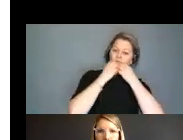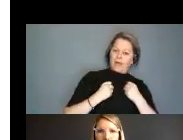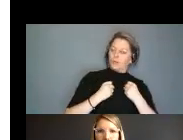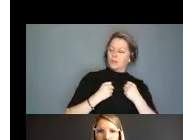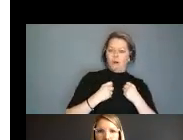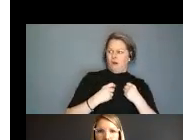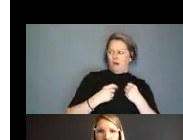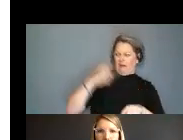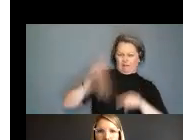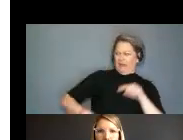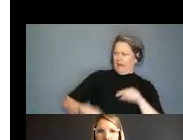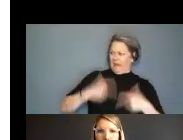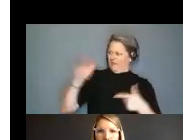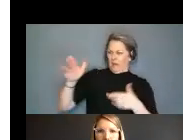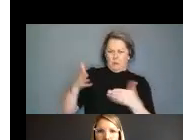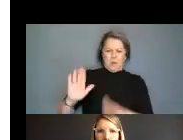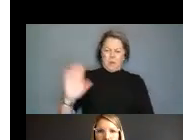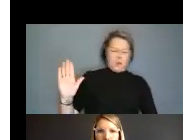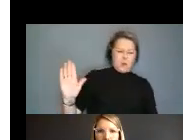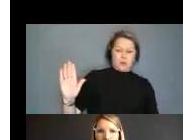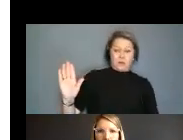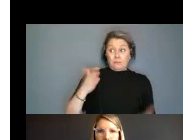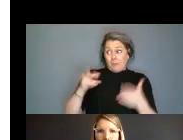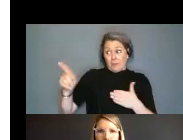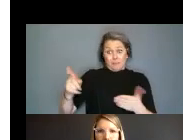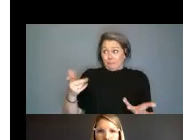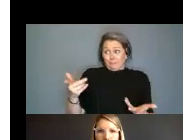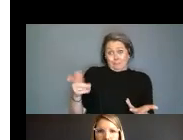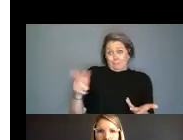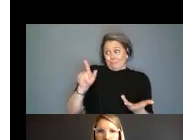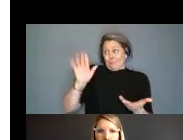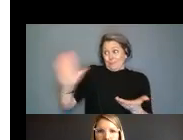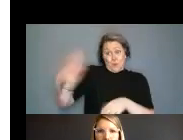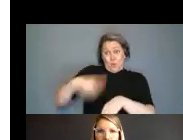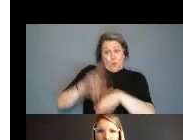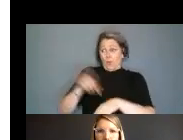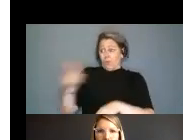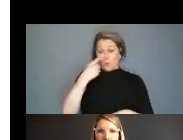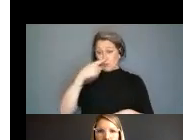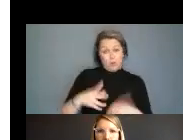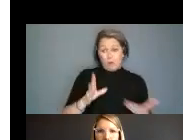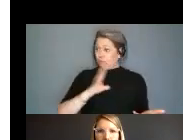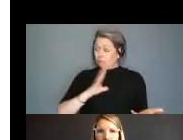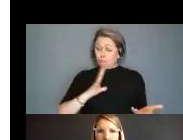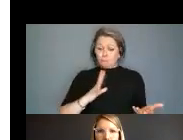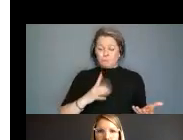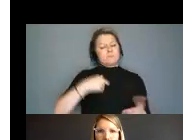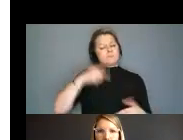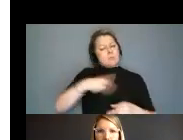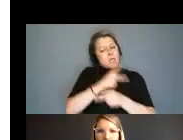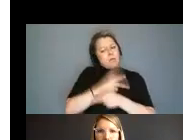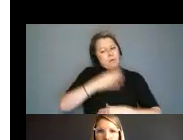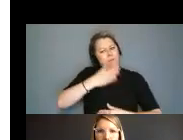this person has lived like that their whole lives. Maybe that is their baseline. That's their normal. So I need to be very aware